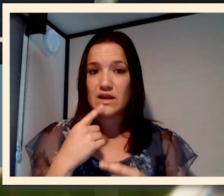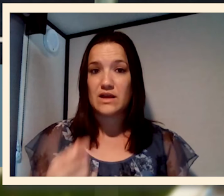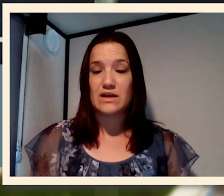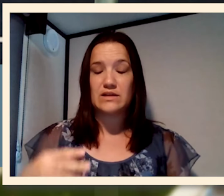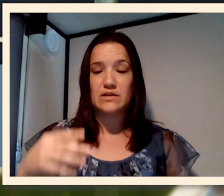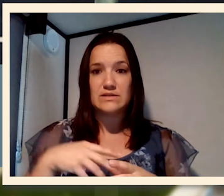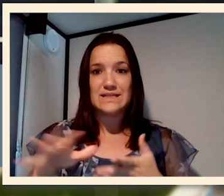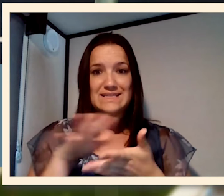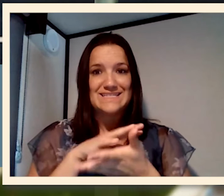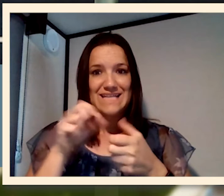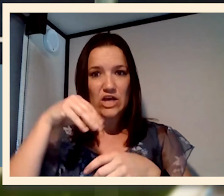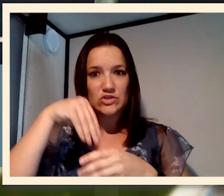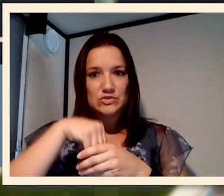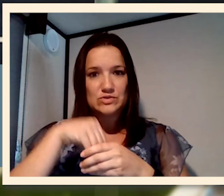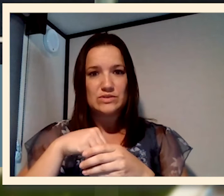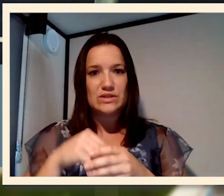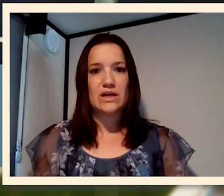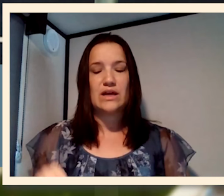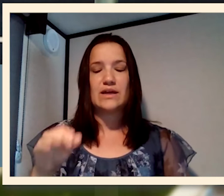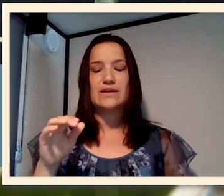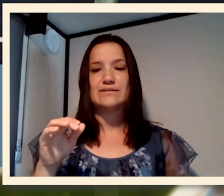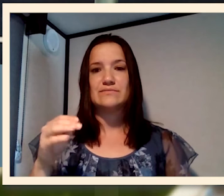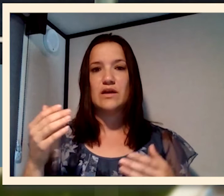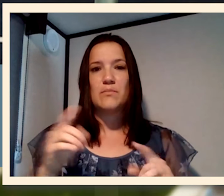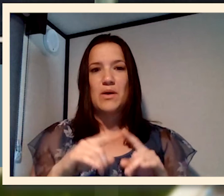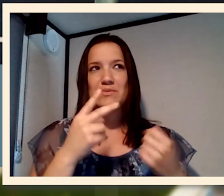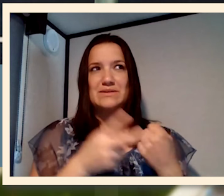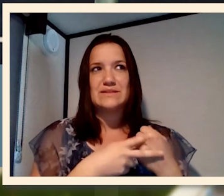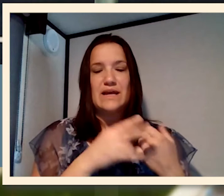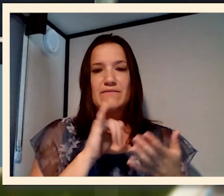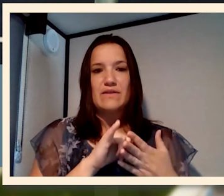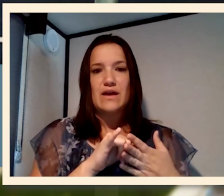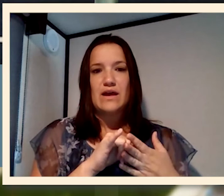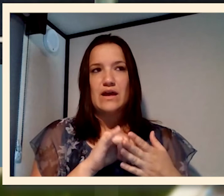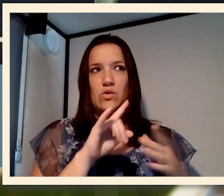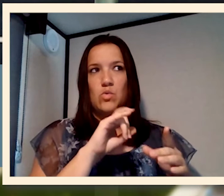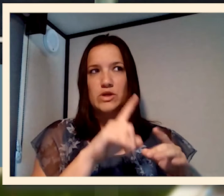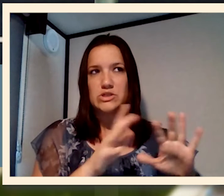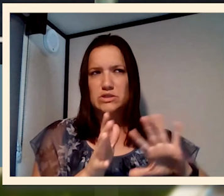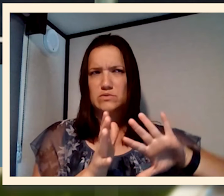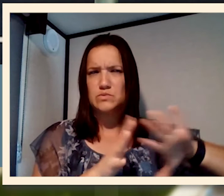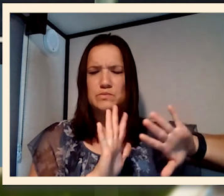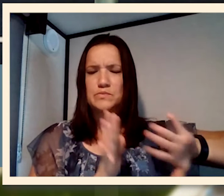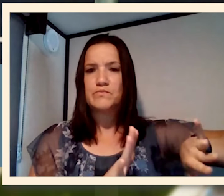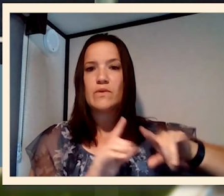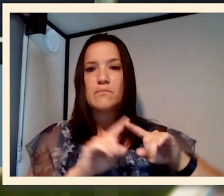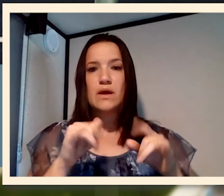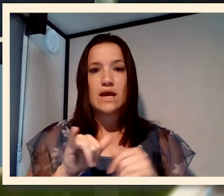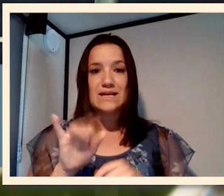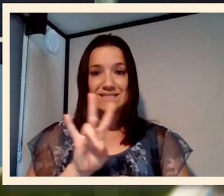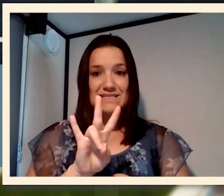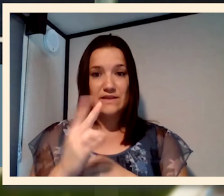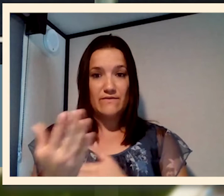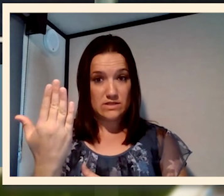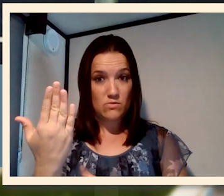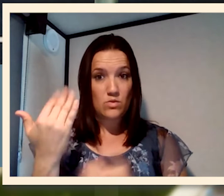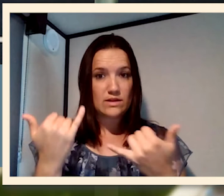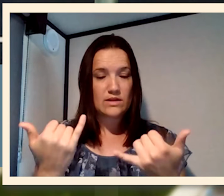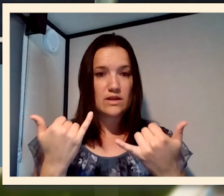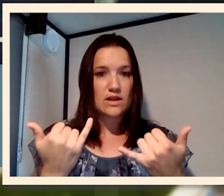where we once again declared an internal disaster called a code triage. So I'll save that for that question.